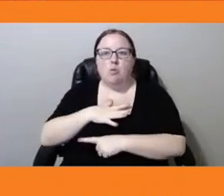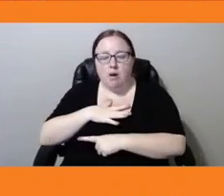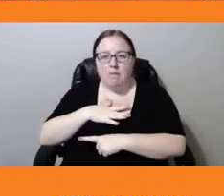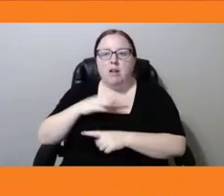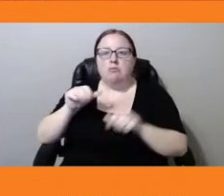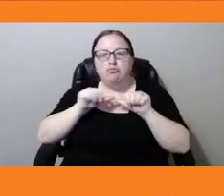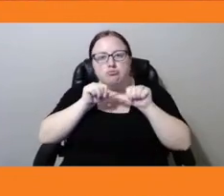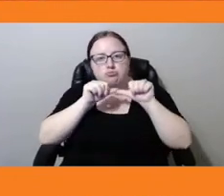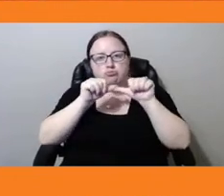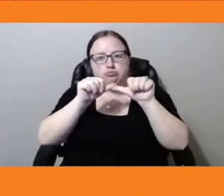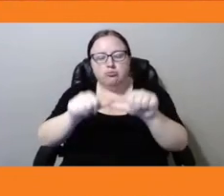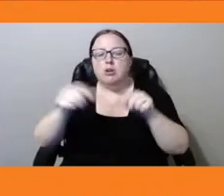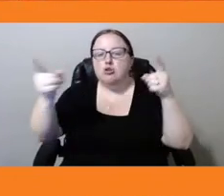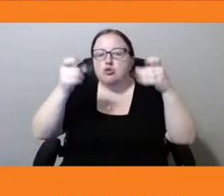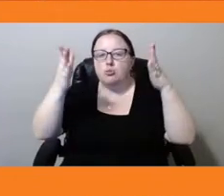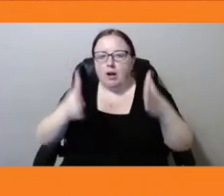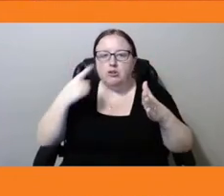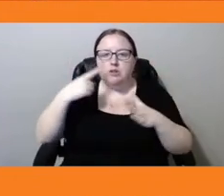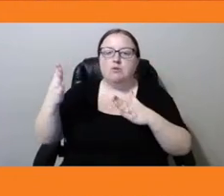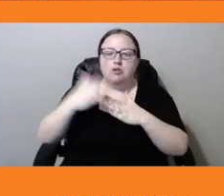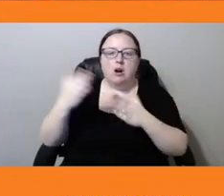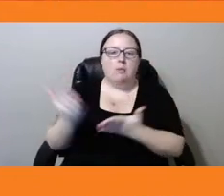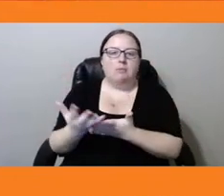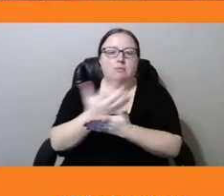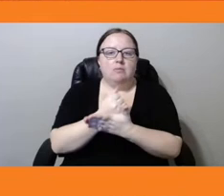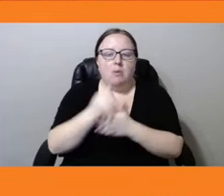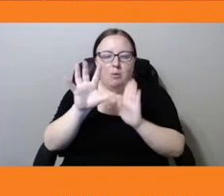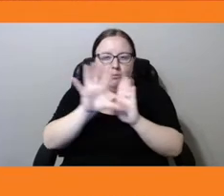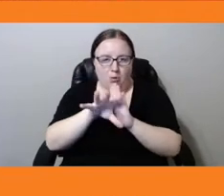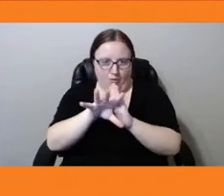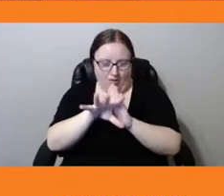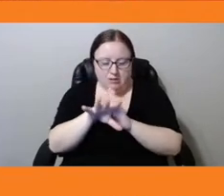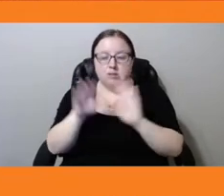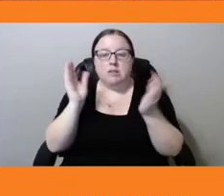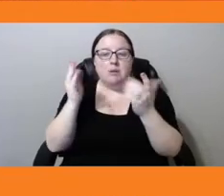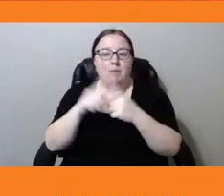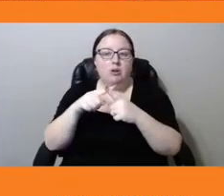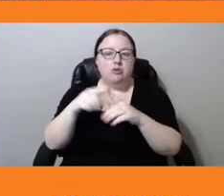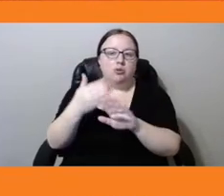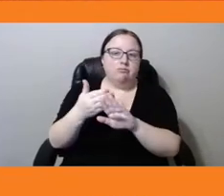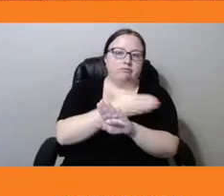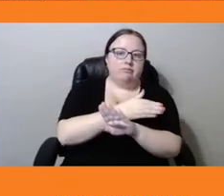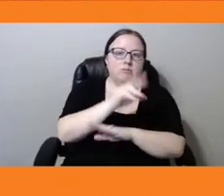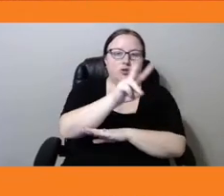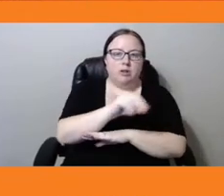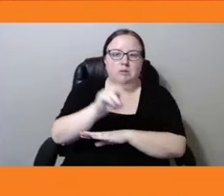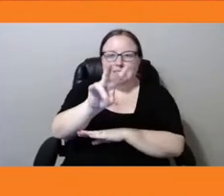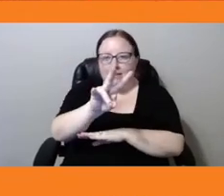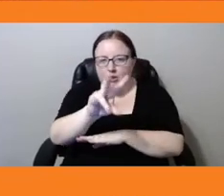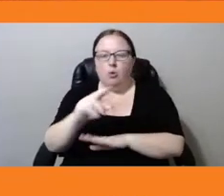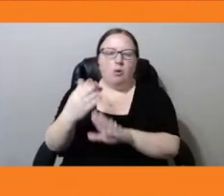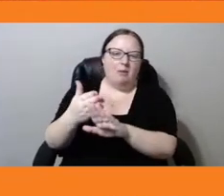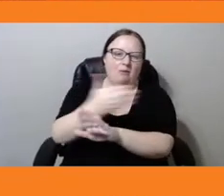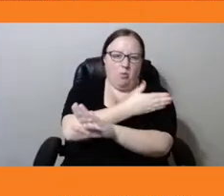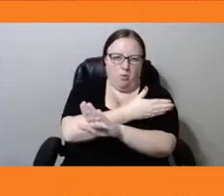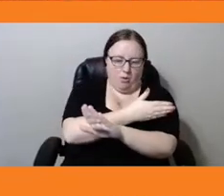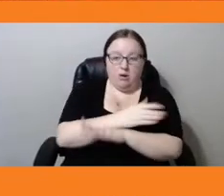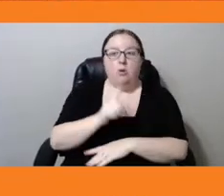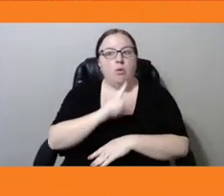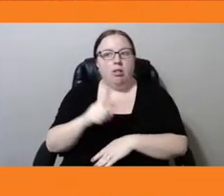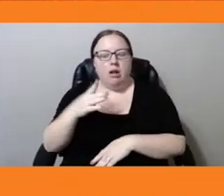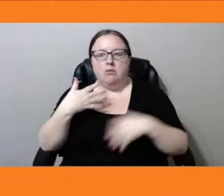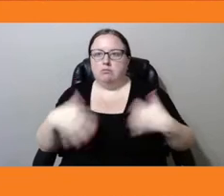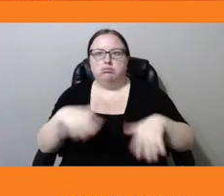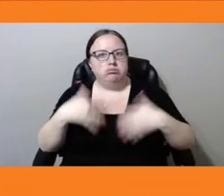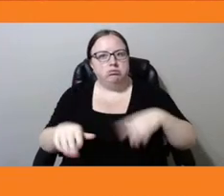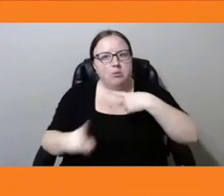holding more positions as directors of top grossing movies in those years than we saw in 2007 or in previous years. So this is encouraging.